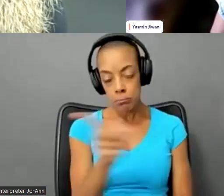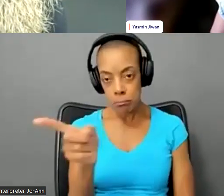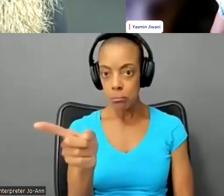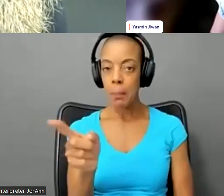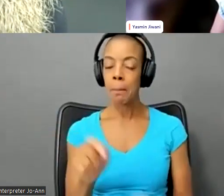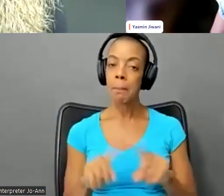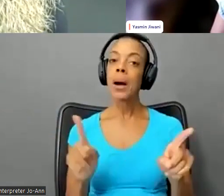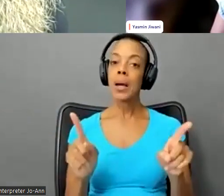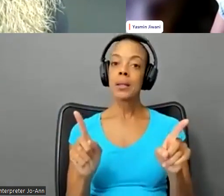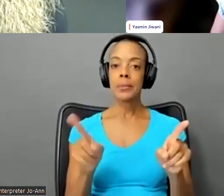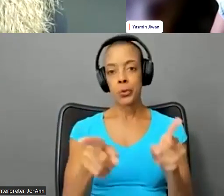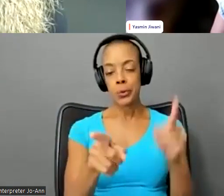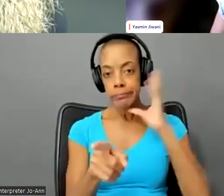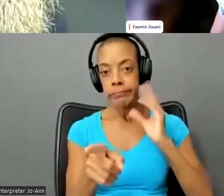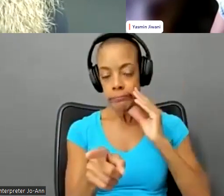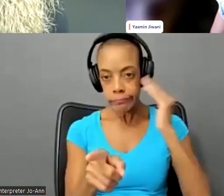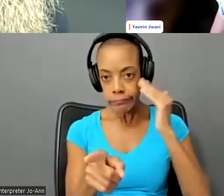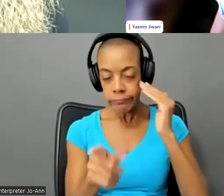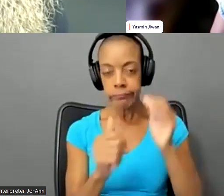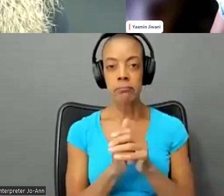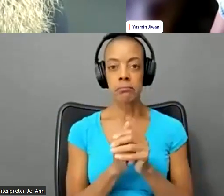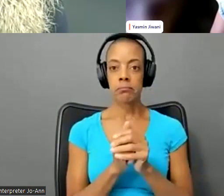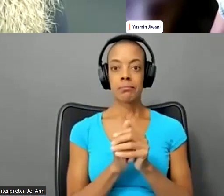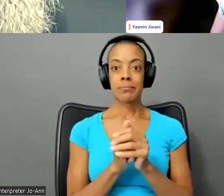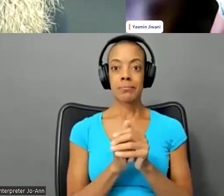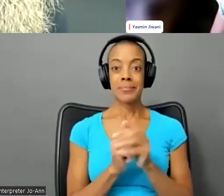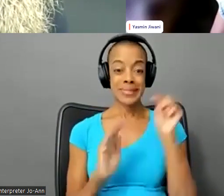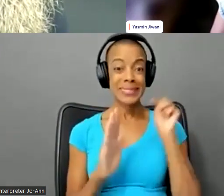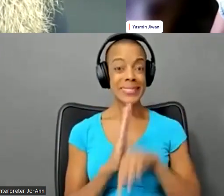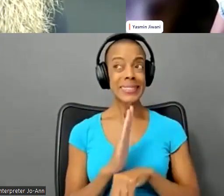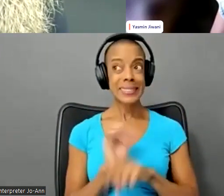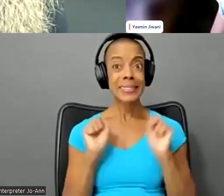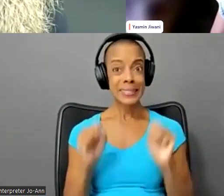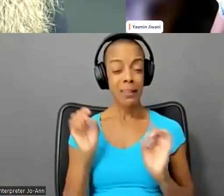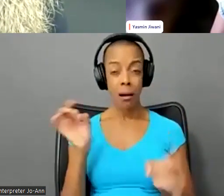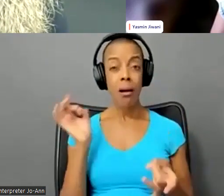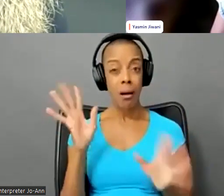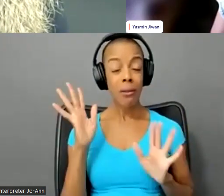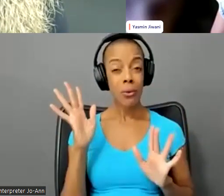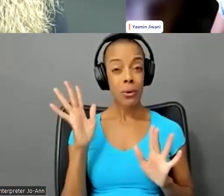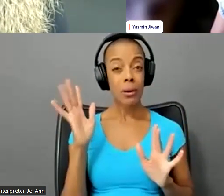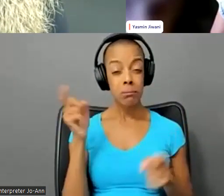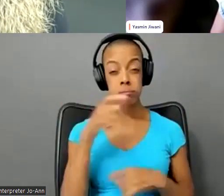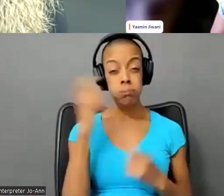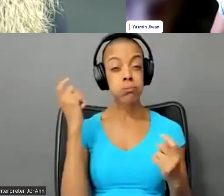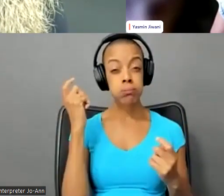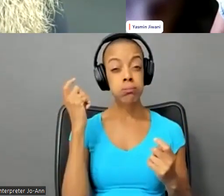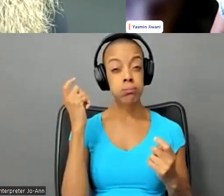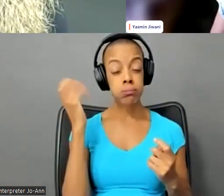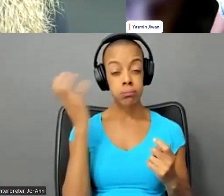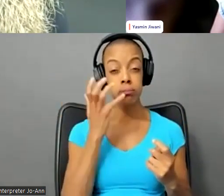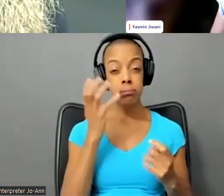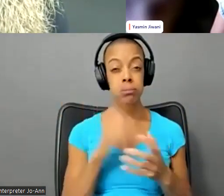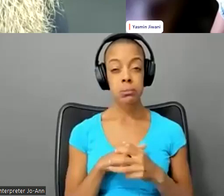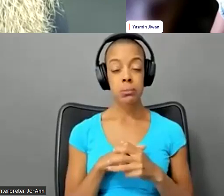worked in the field, they know that the details can be pretty awful. And so I think, again, that's something that